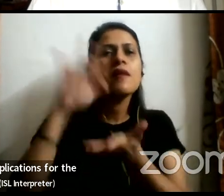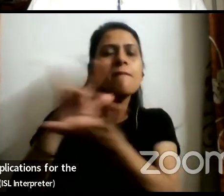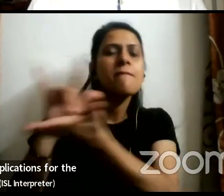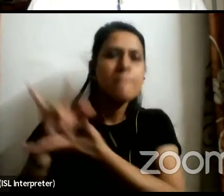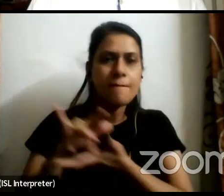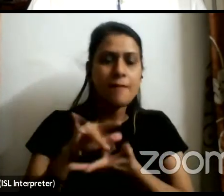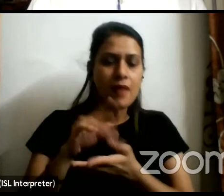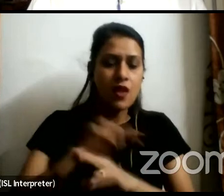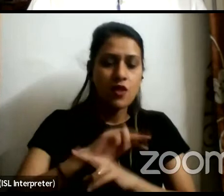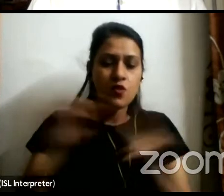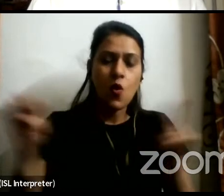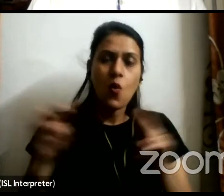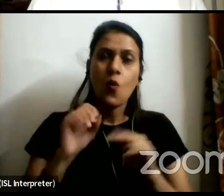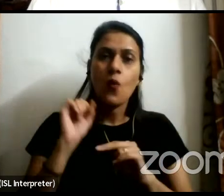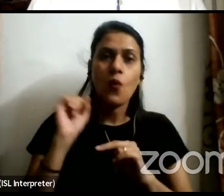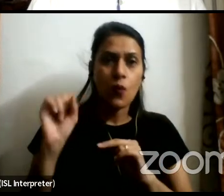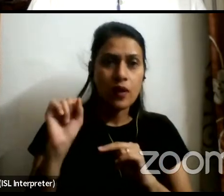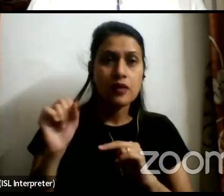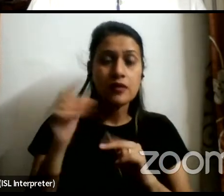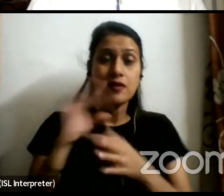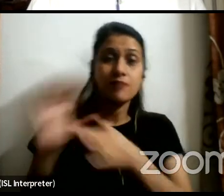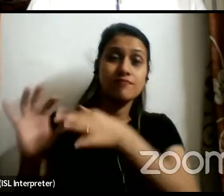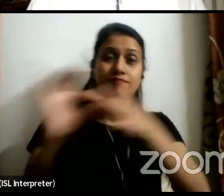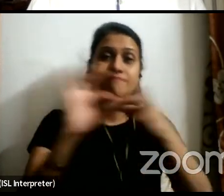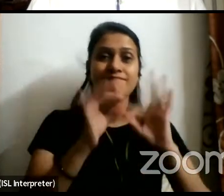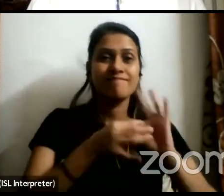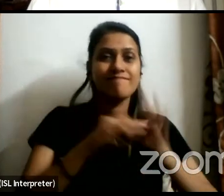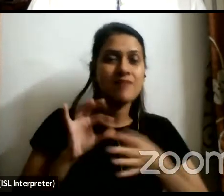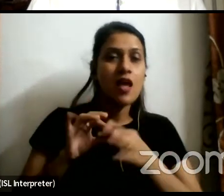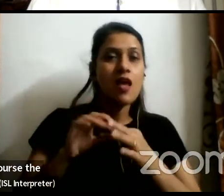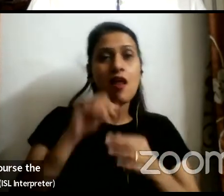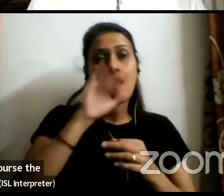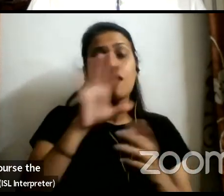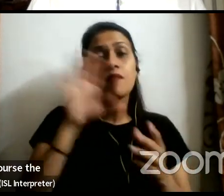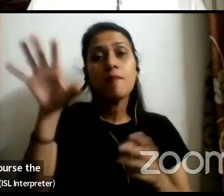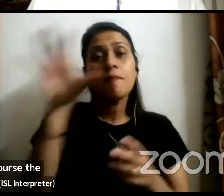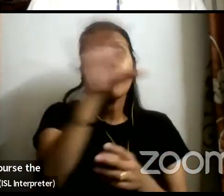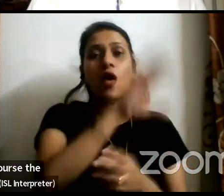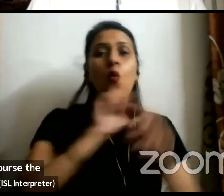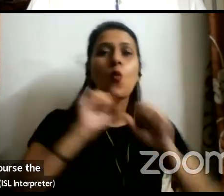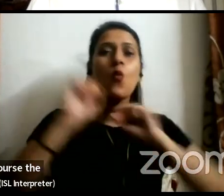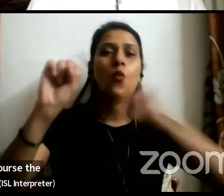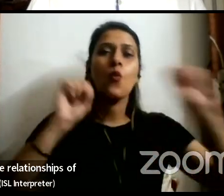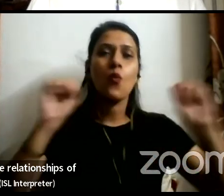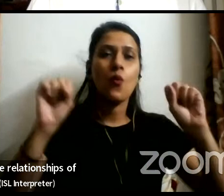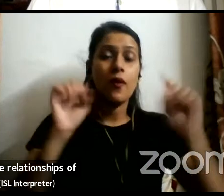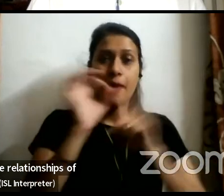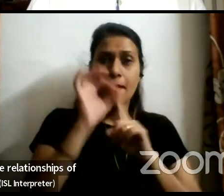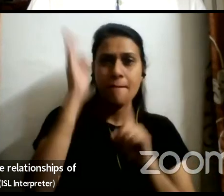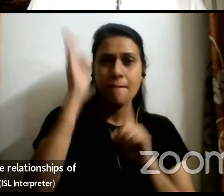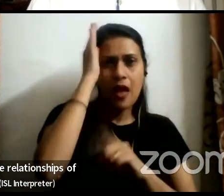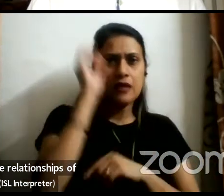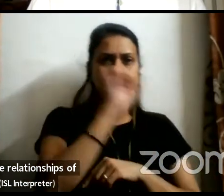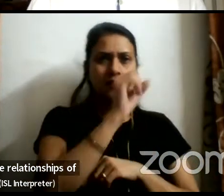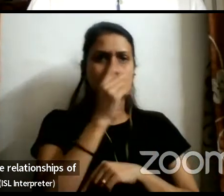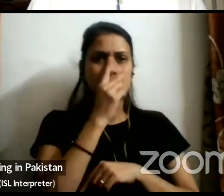as a whole, and of course, the relationships of the countries inter se. What I'm seeing in Pakistan right now is a similar tussle. I think the